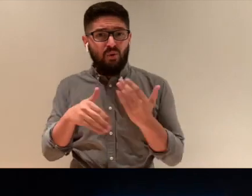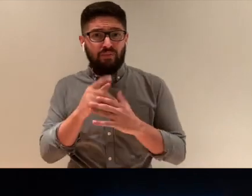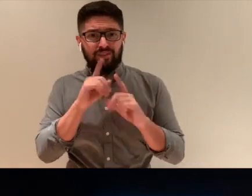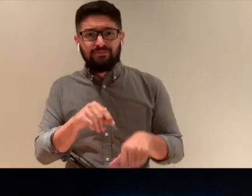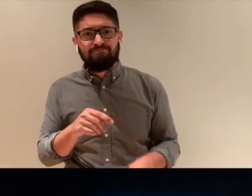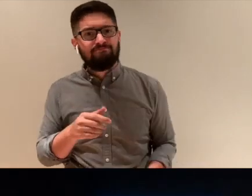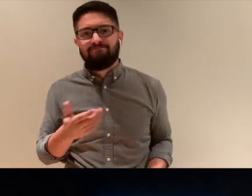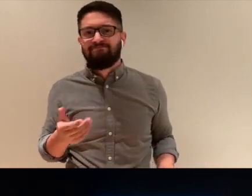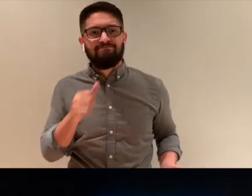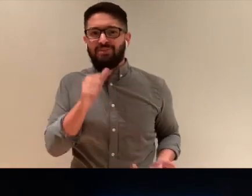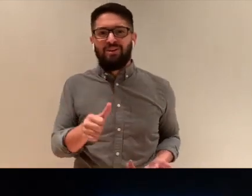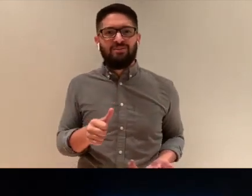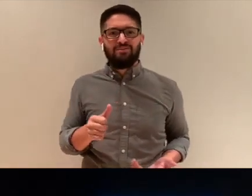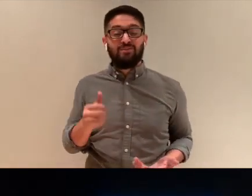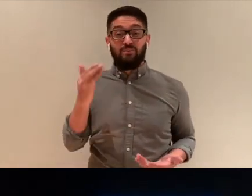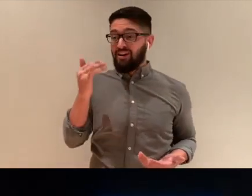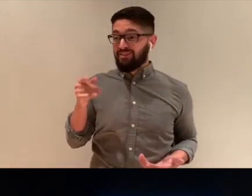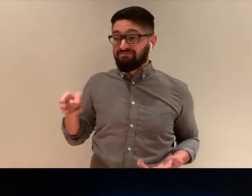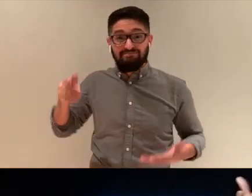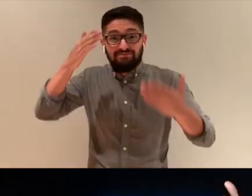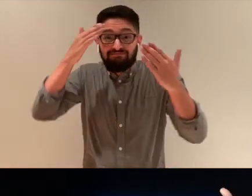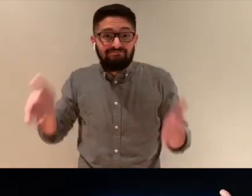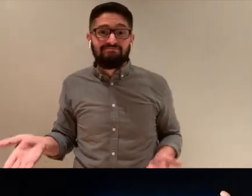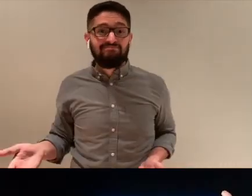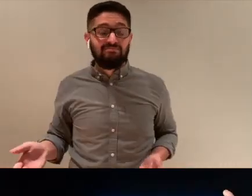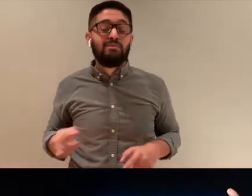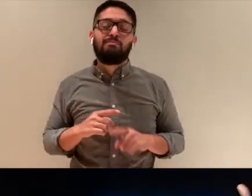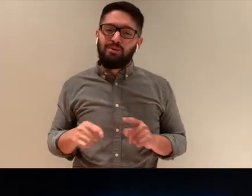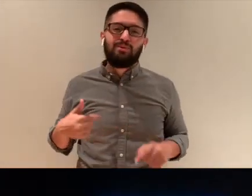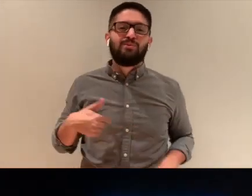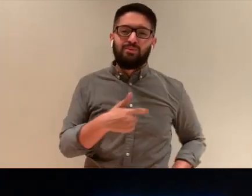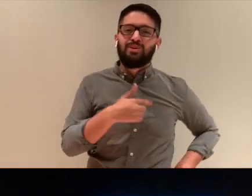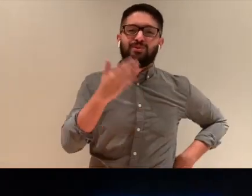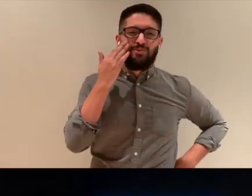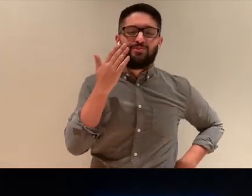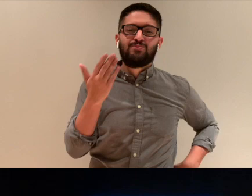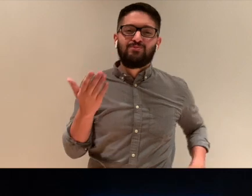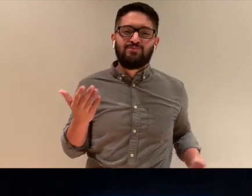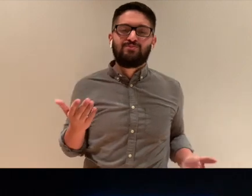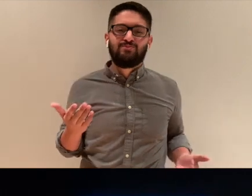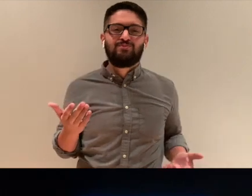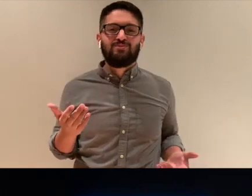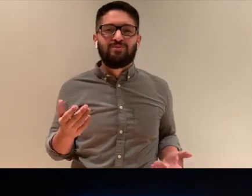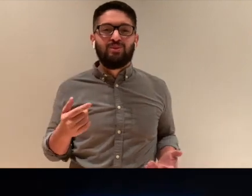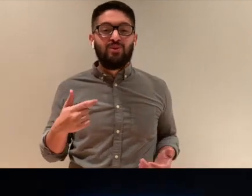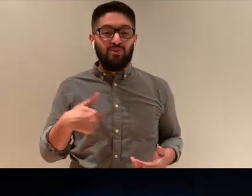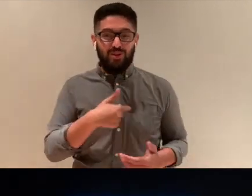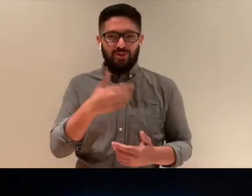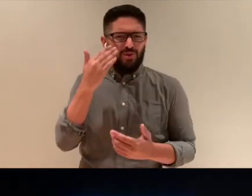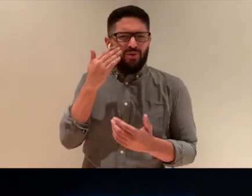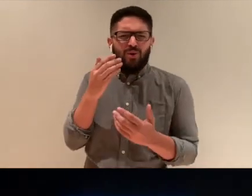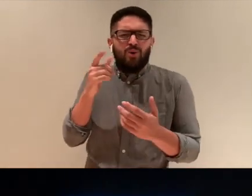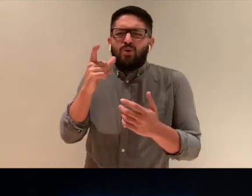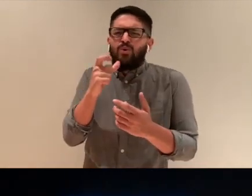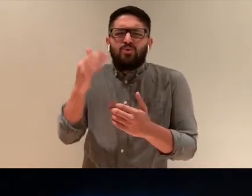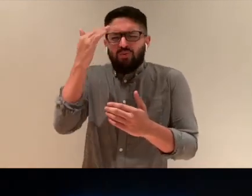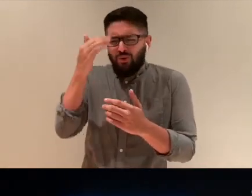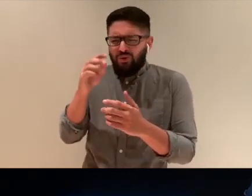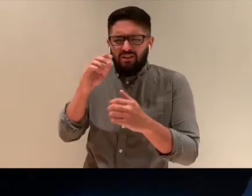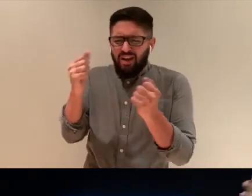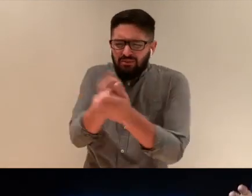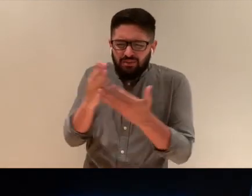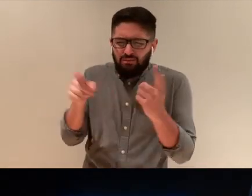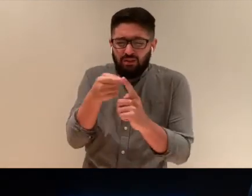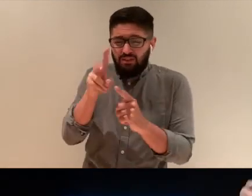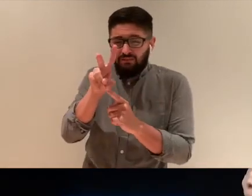he doesn't have the answers. Why? Because he doesn't know. But we know, right? We know who knows this virus